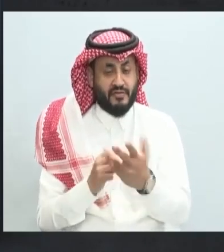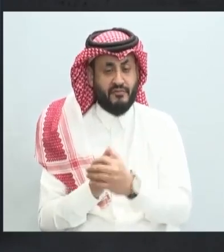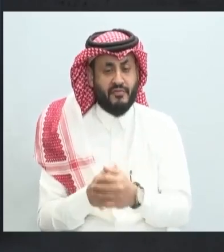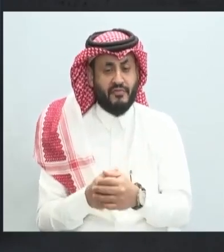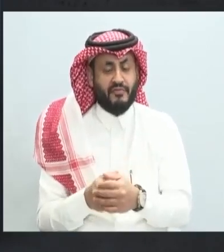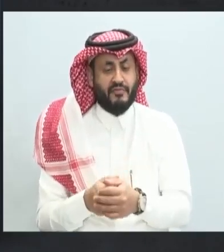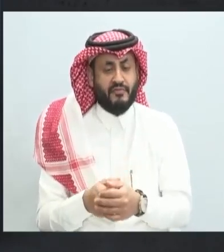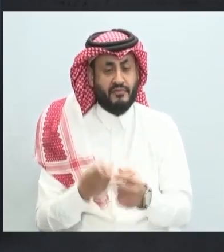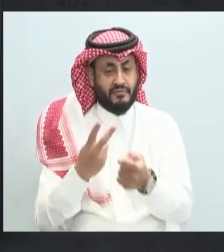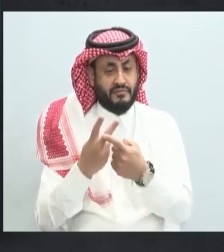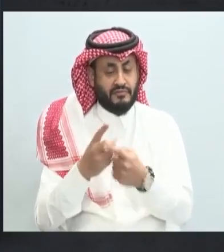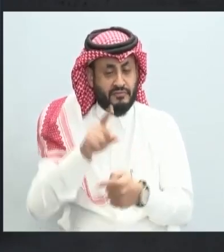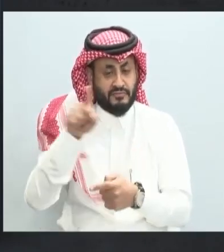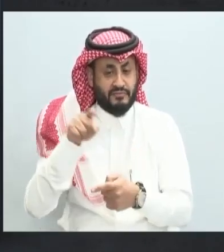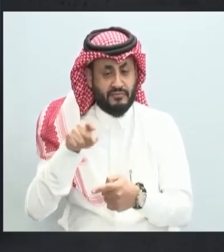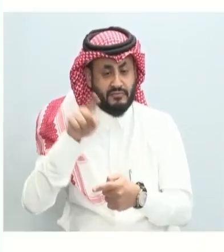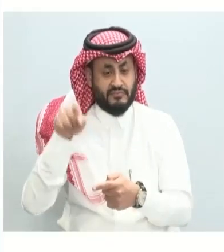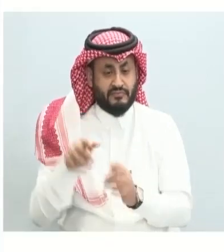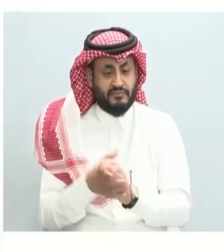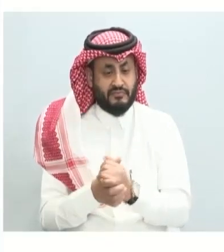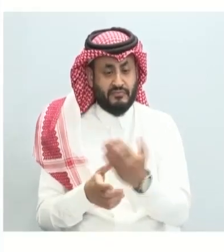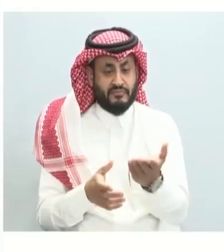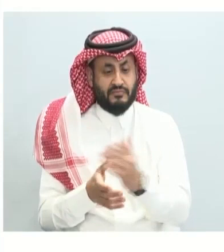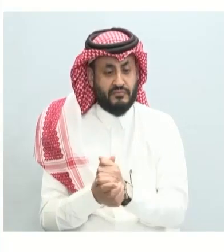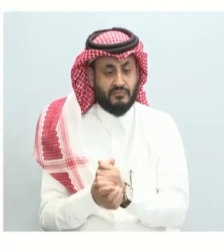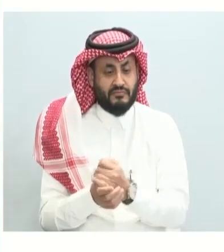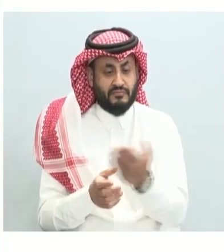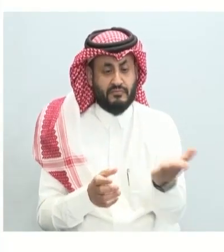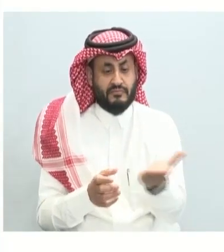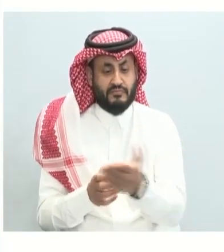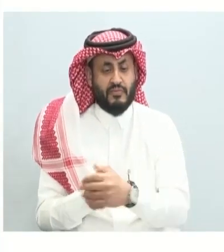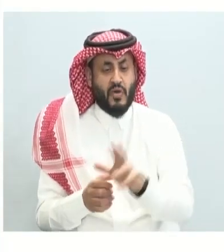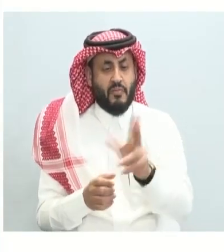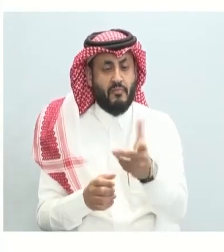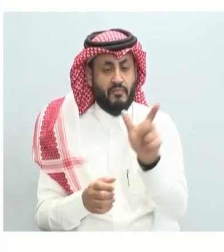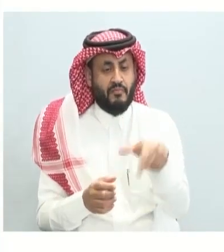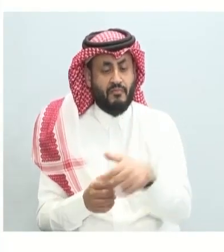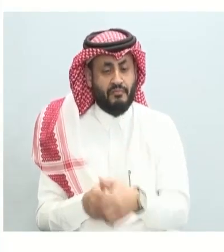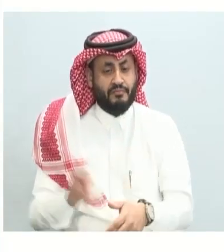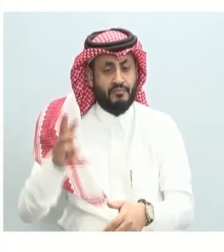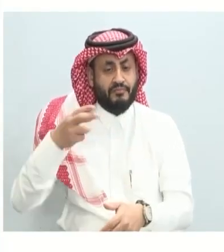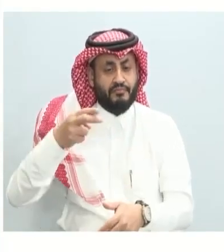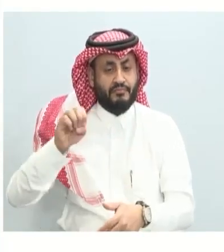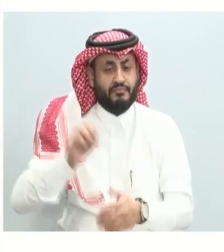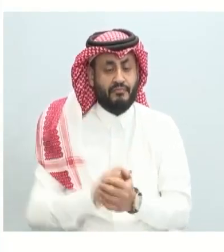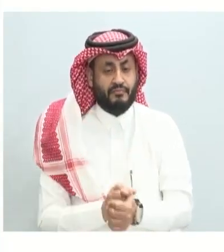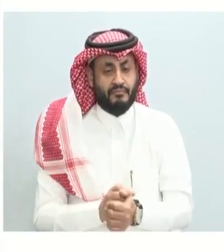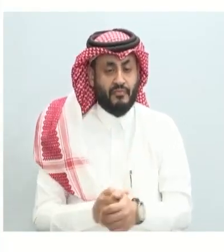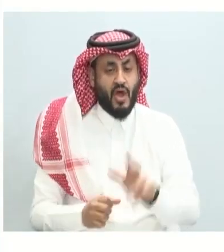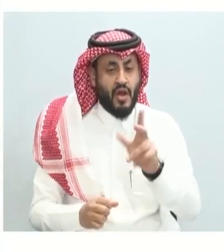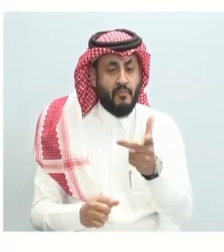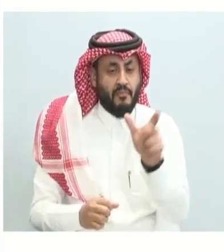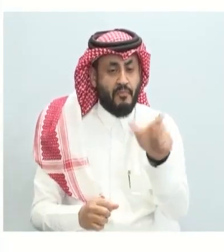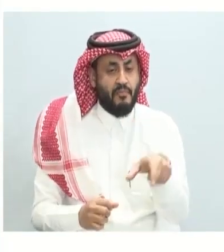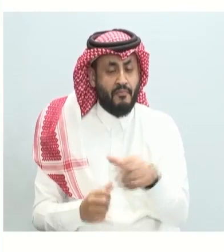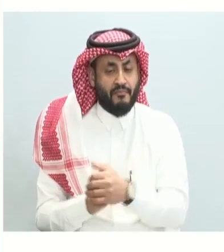another question, which is the question that starts with who. And when we use who in a question, we're